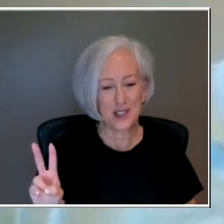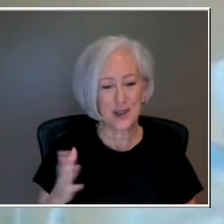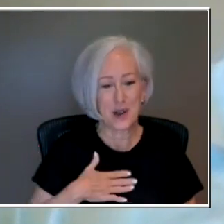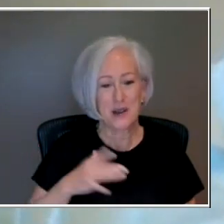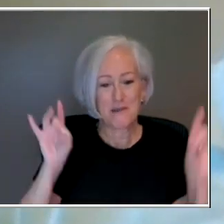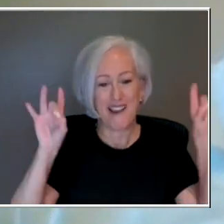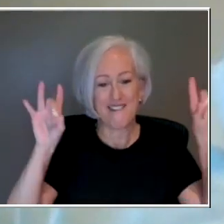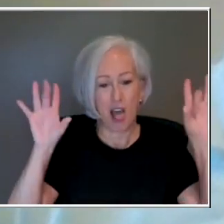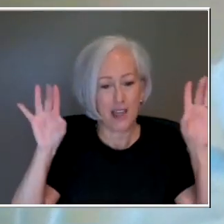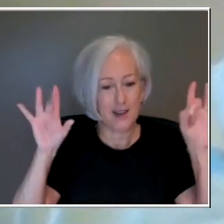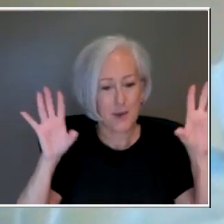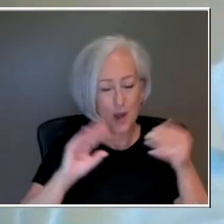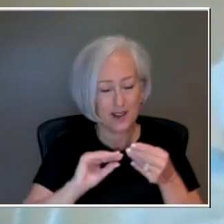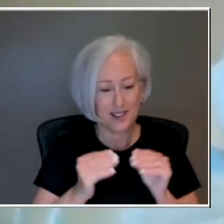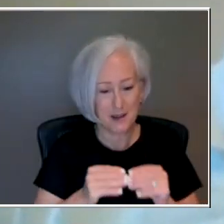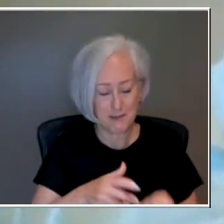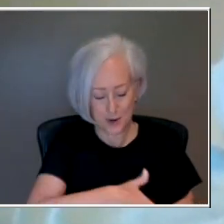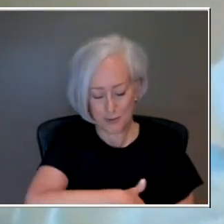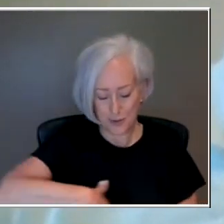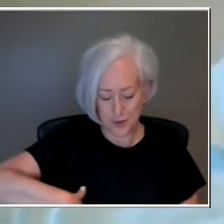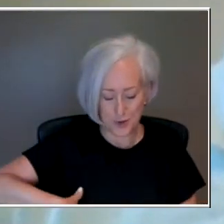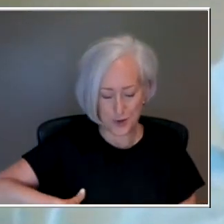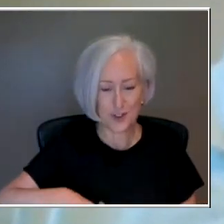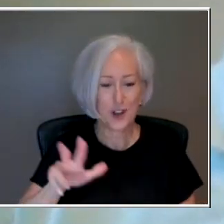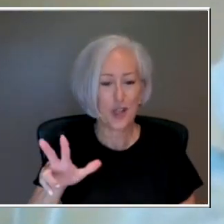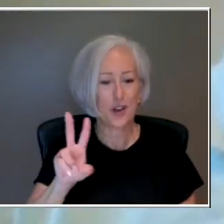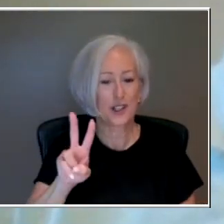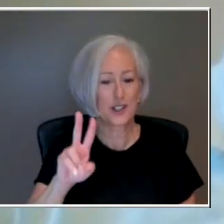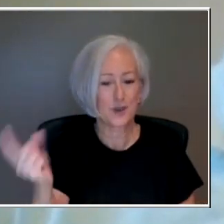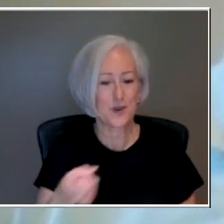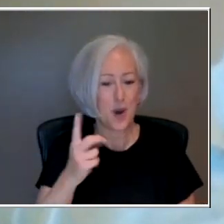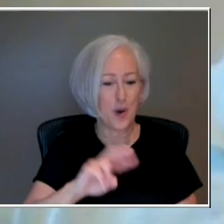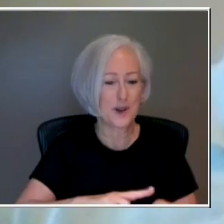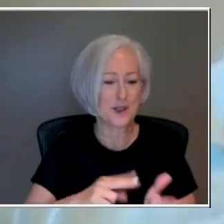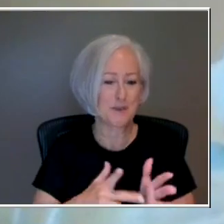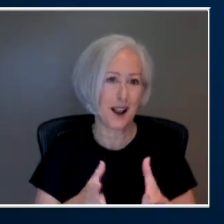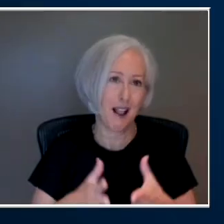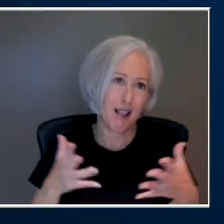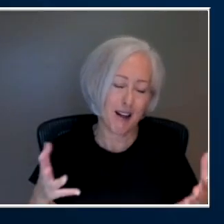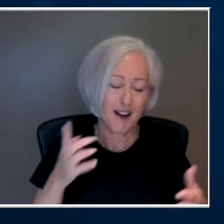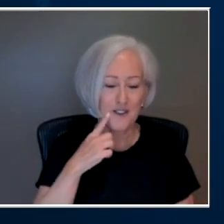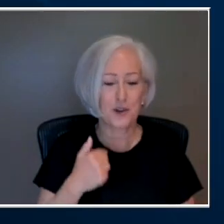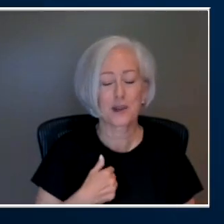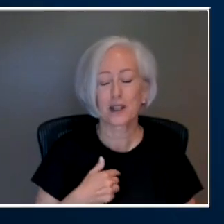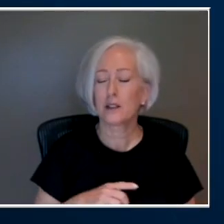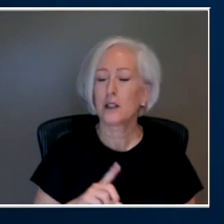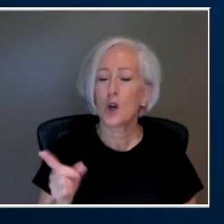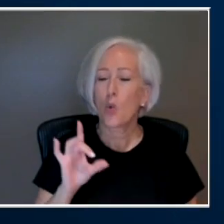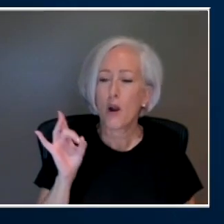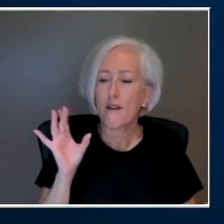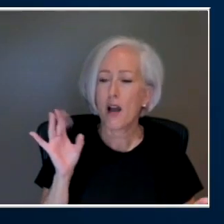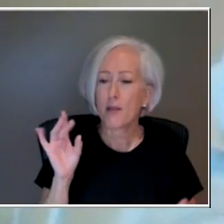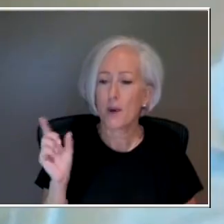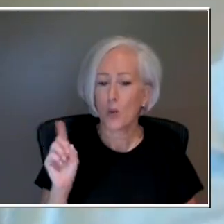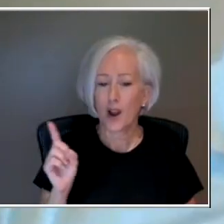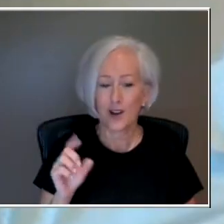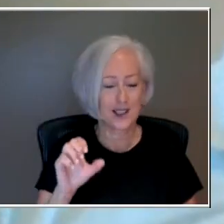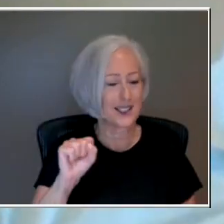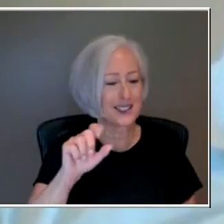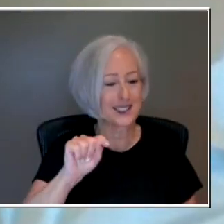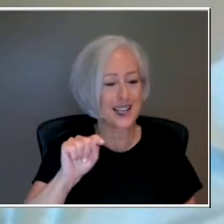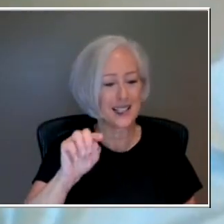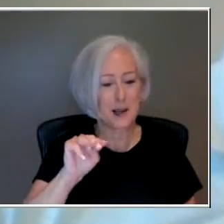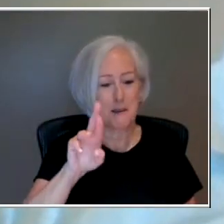Yeah. So Oh, 32's wow. always meant a lot to me. Where did you play volleyball? St. Mary's,